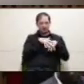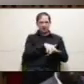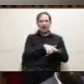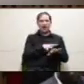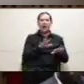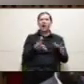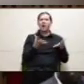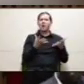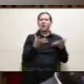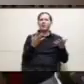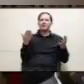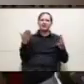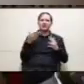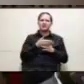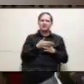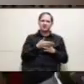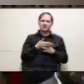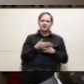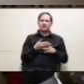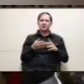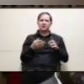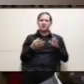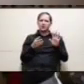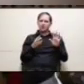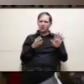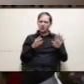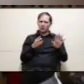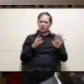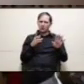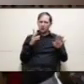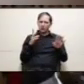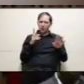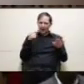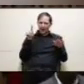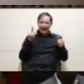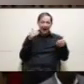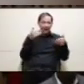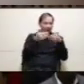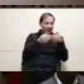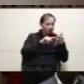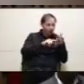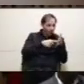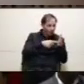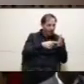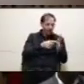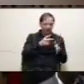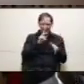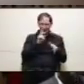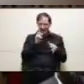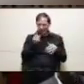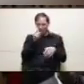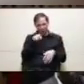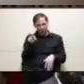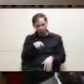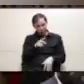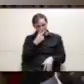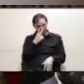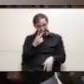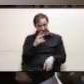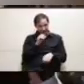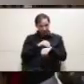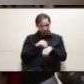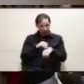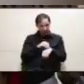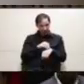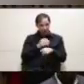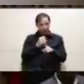intervention? The PER is You are there. right up to that point. You are now wrong. You see, this is the problem. You are forcing